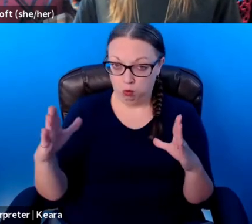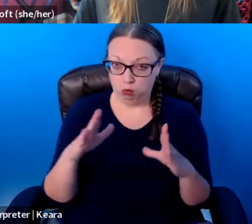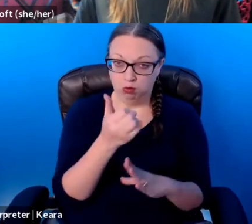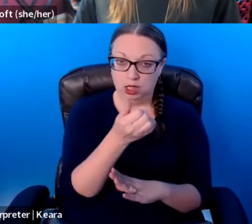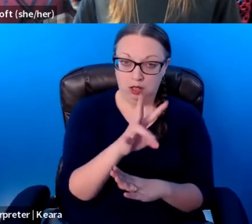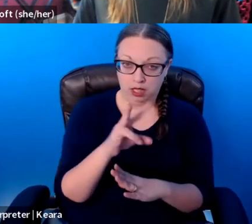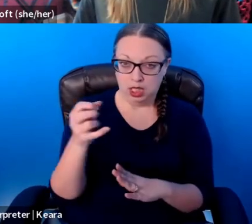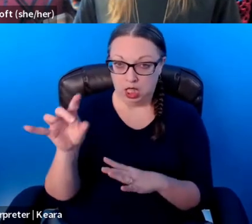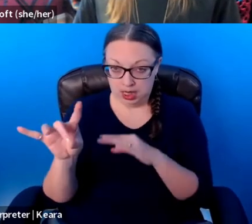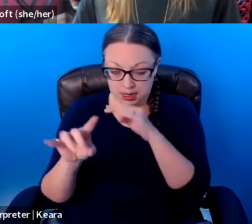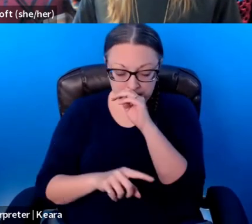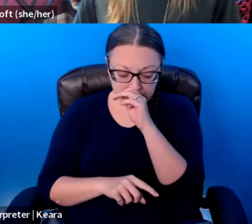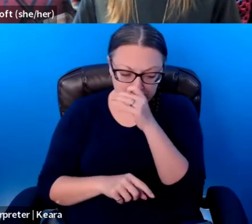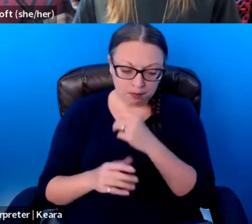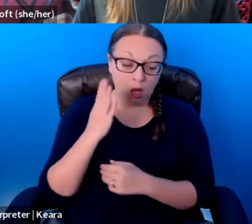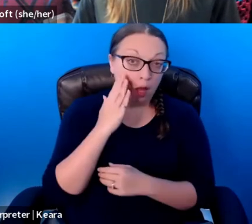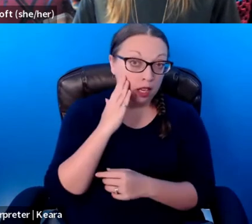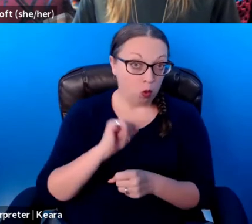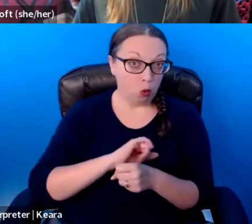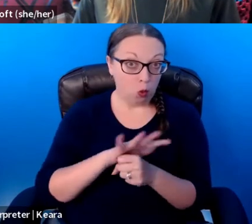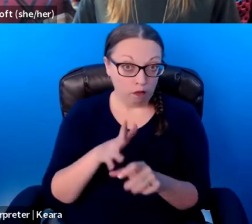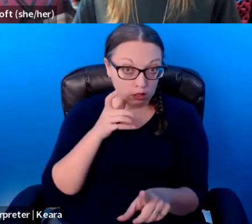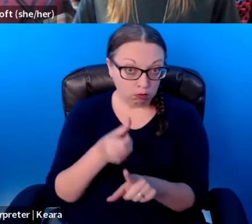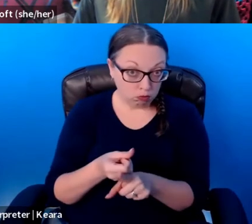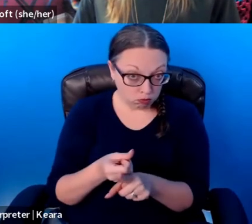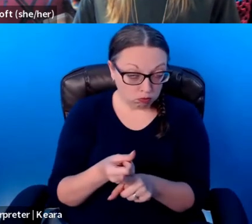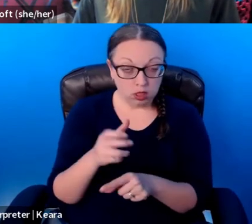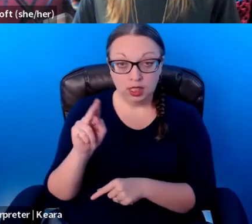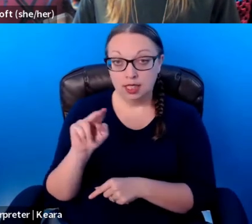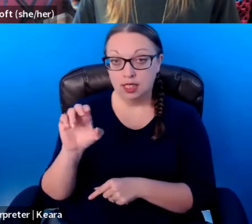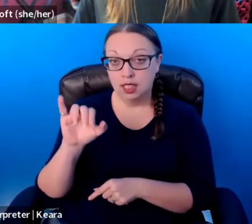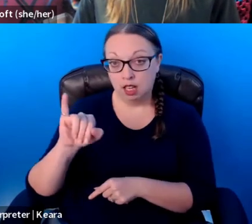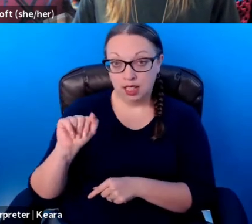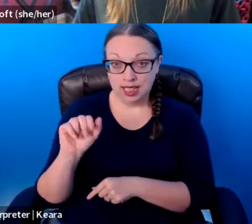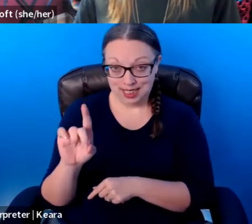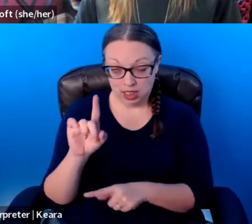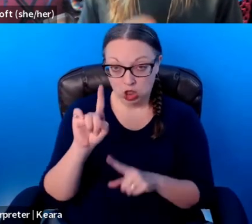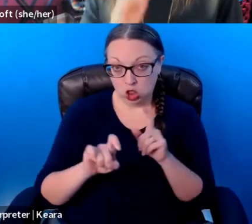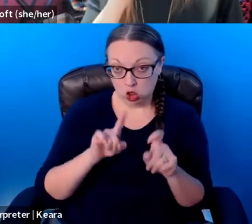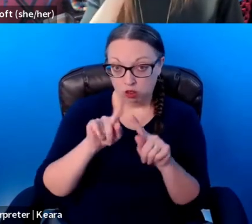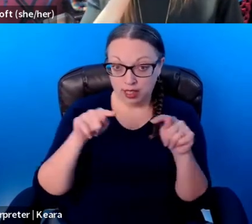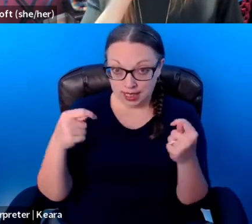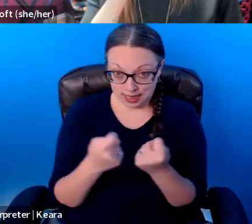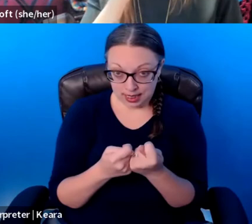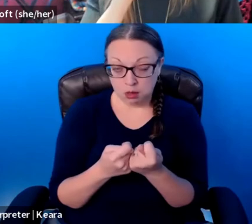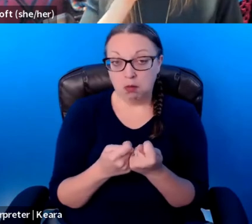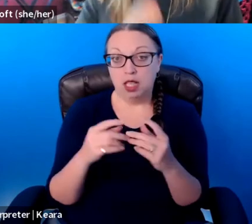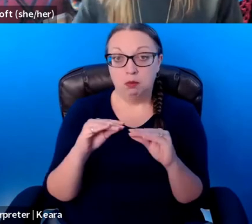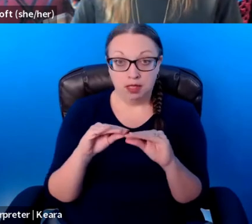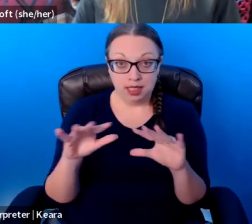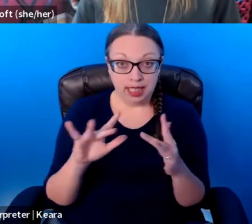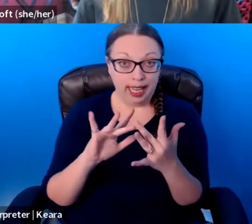that because of the pandemic, NCIAD survey team has been piloting a